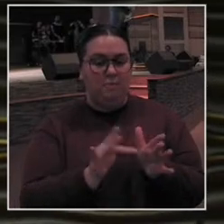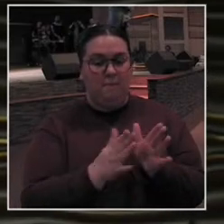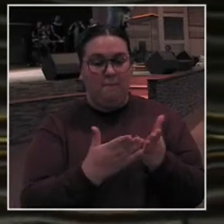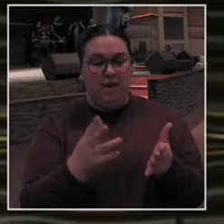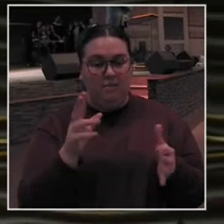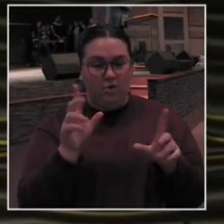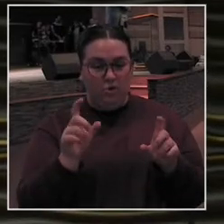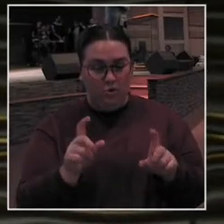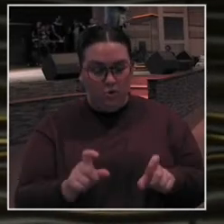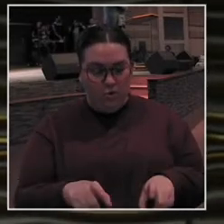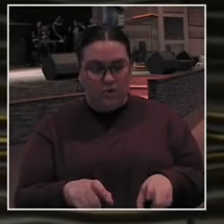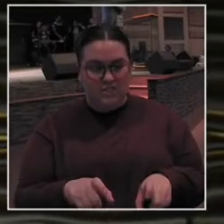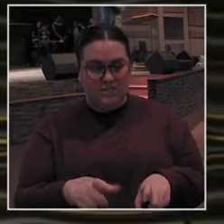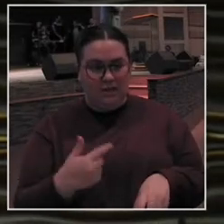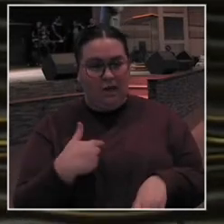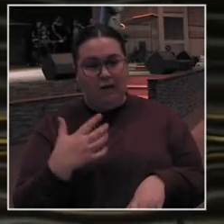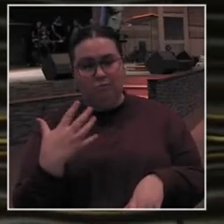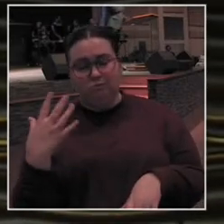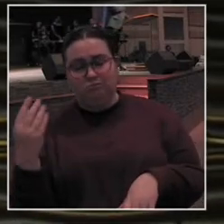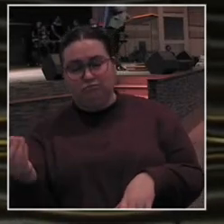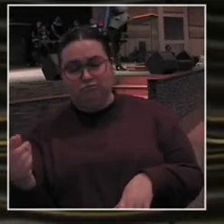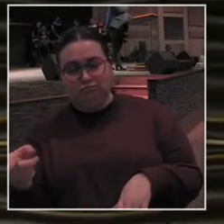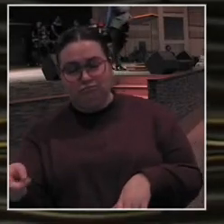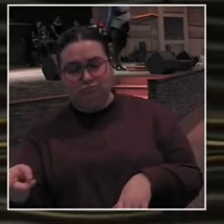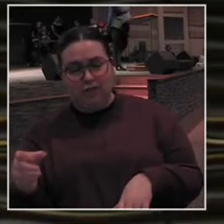But I got great reports.